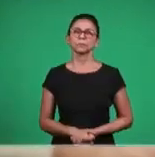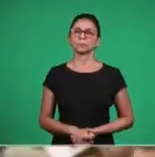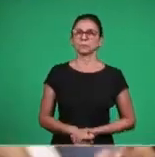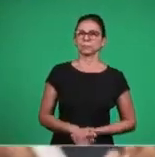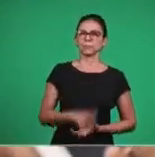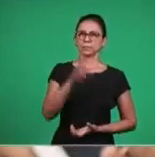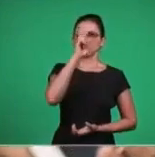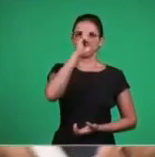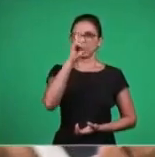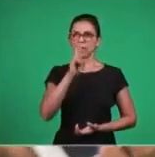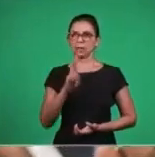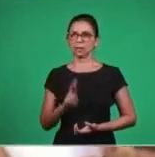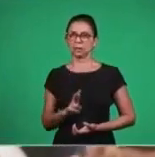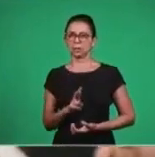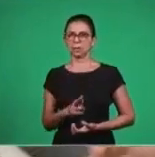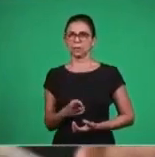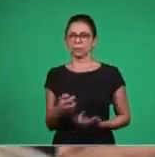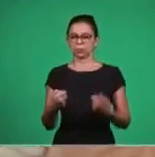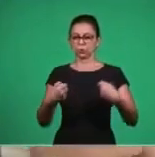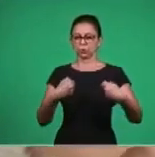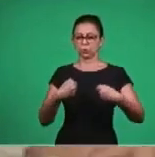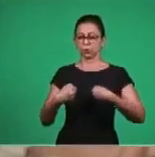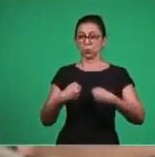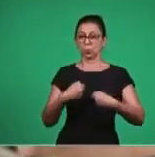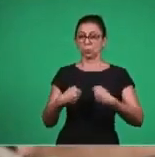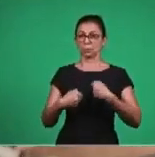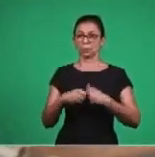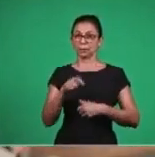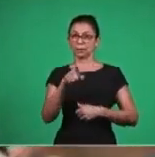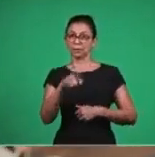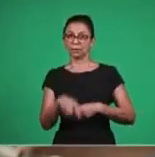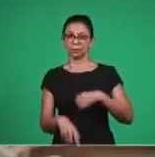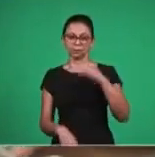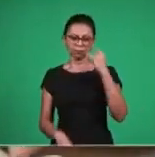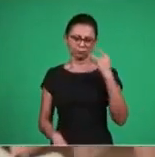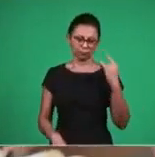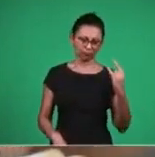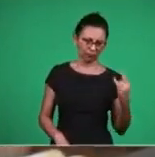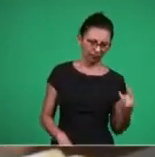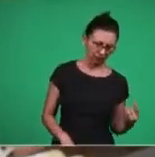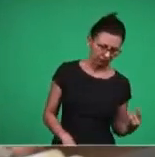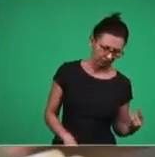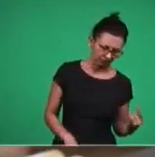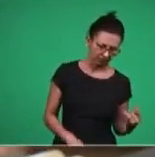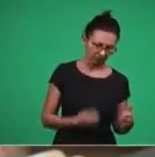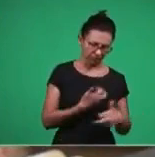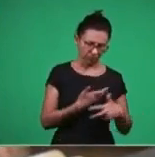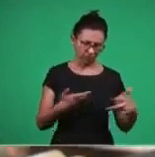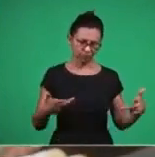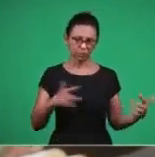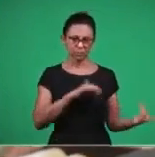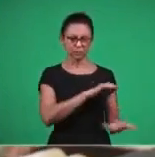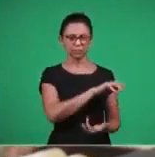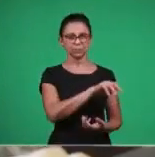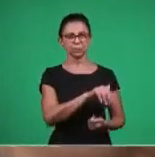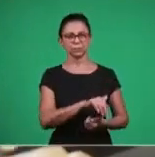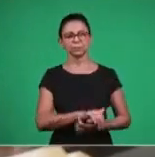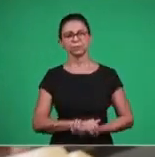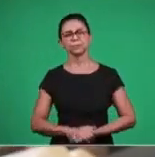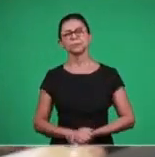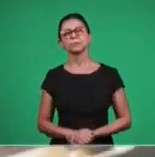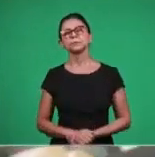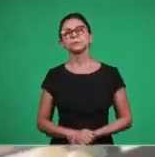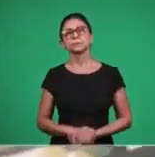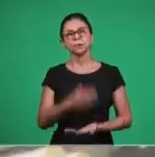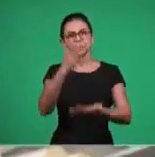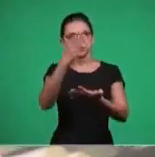The more human reason takes control, more man is forced to look to the ground, because it's